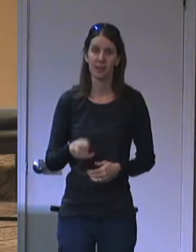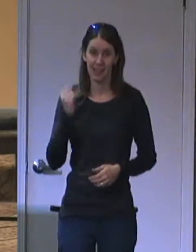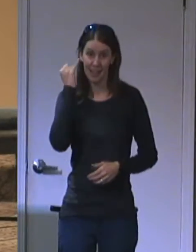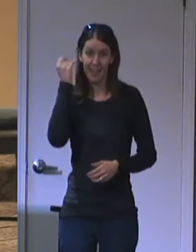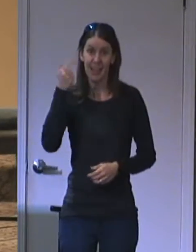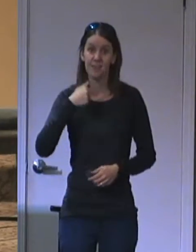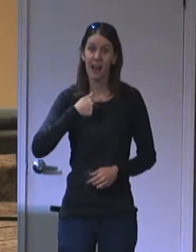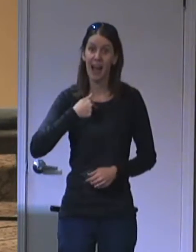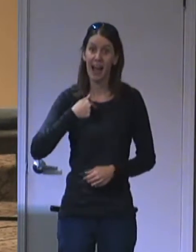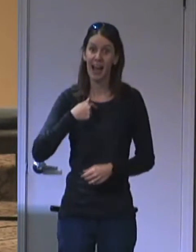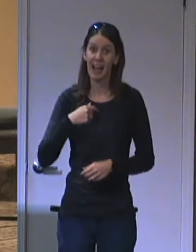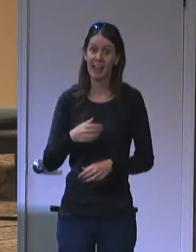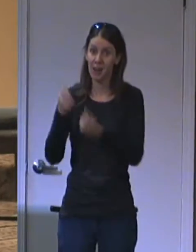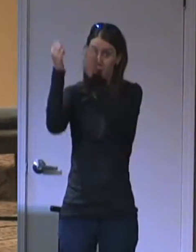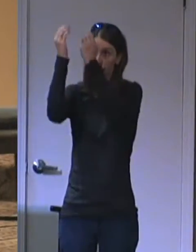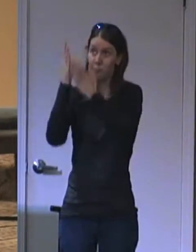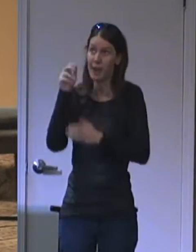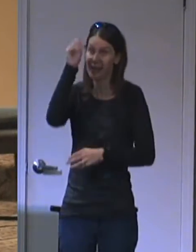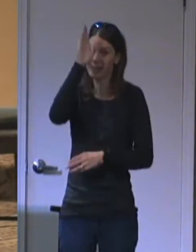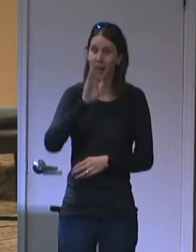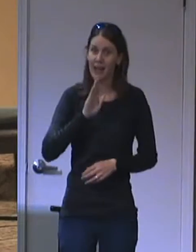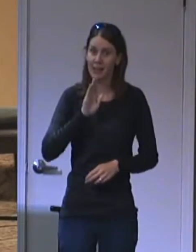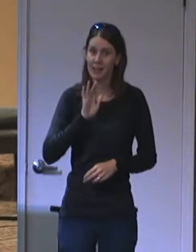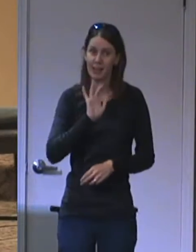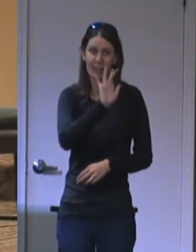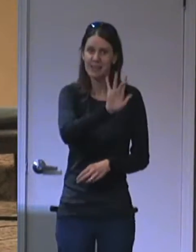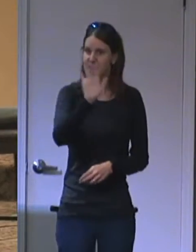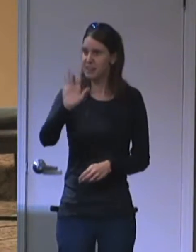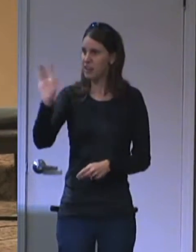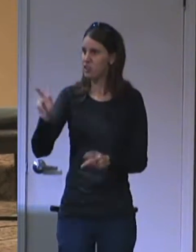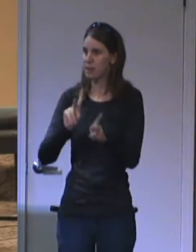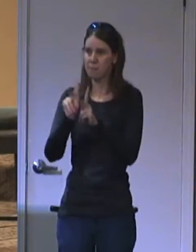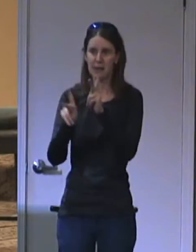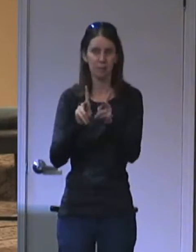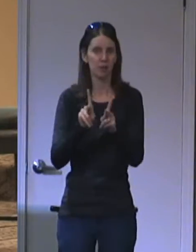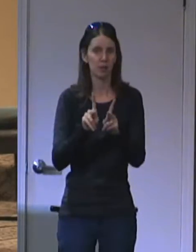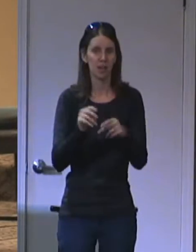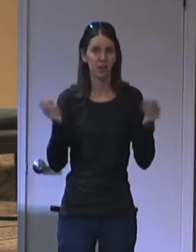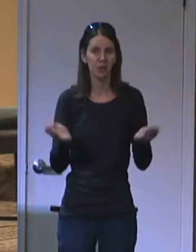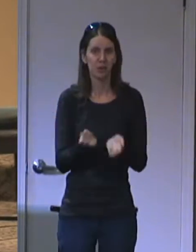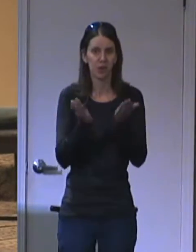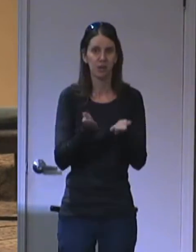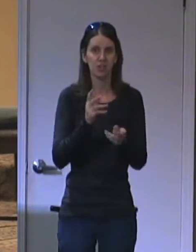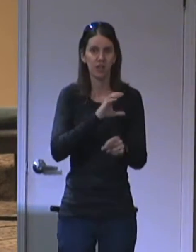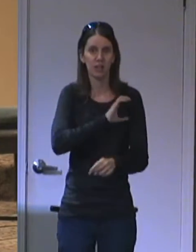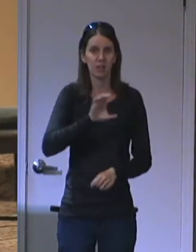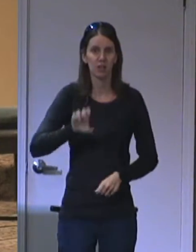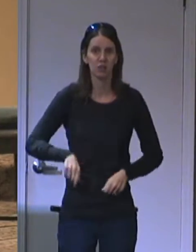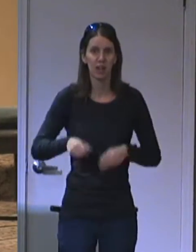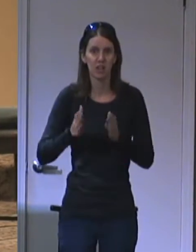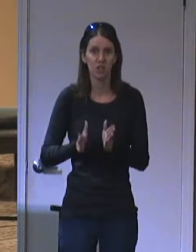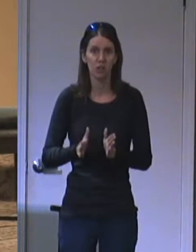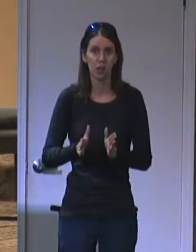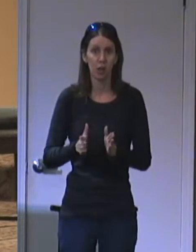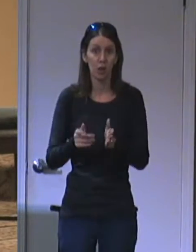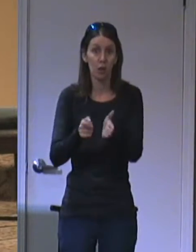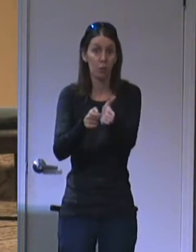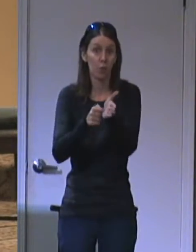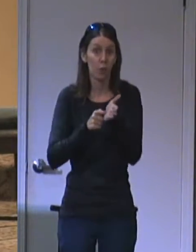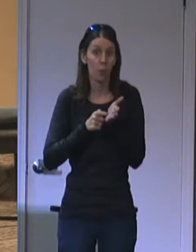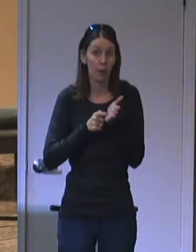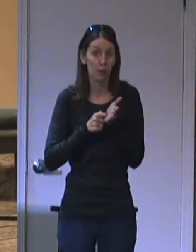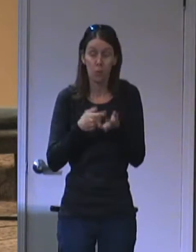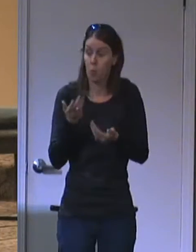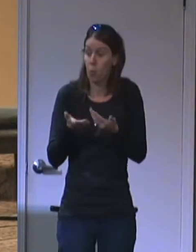I'm right where God wants me to be, reaching people for Him, encouraging the saints, doing whatever it